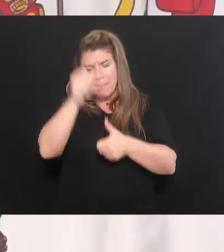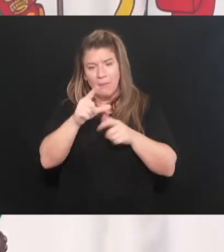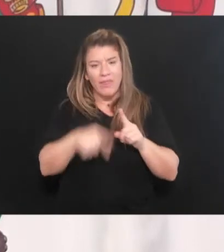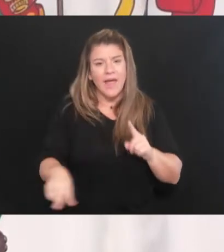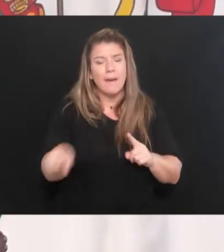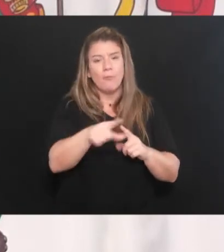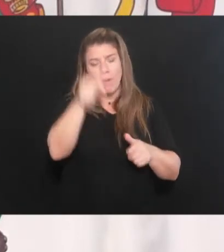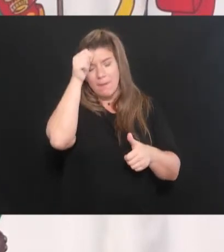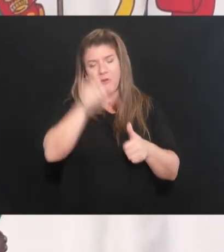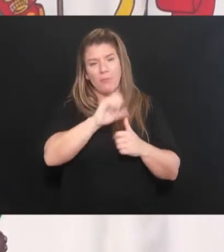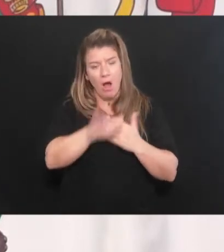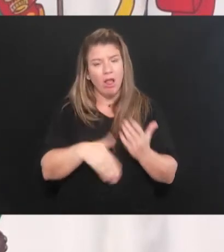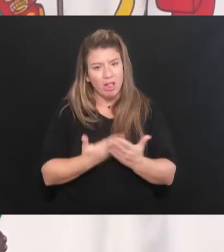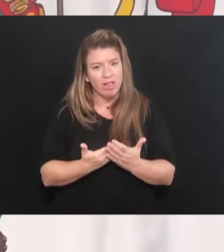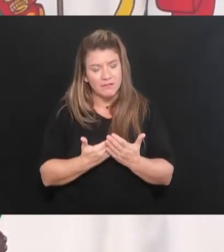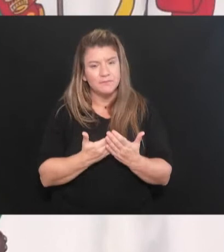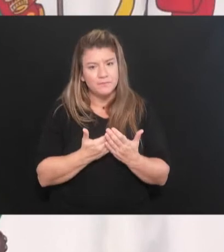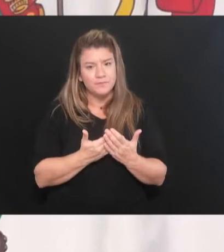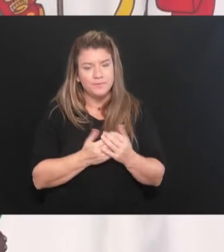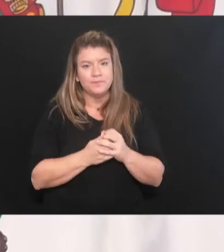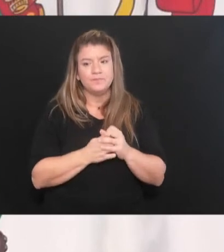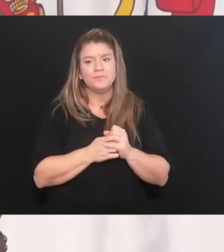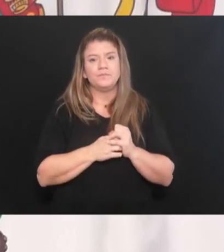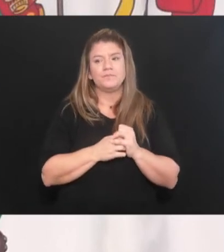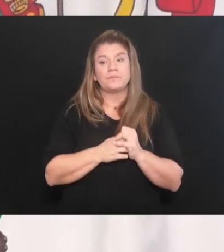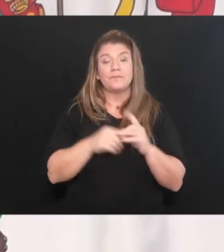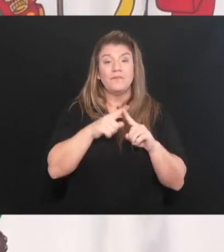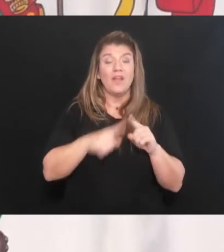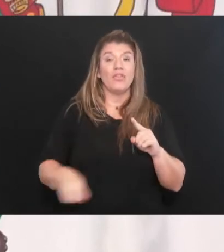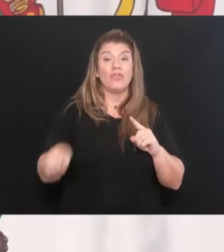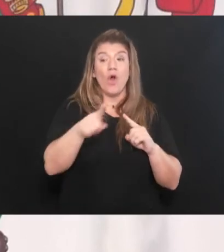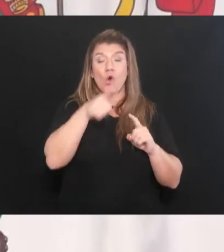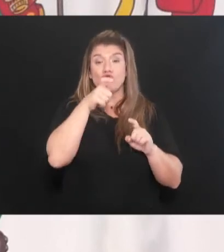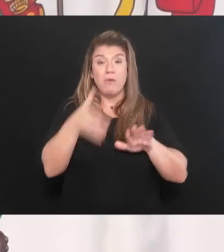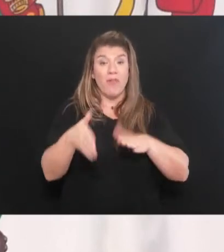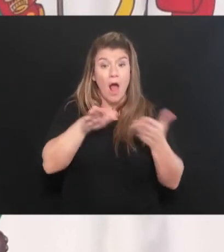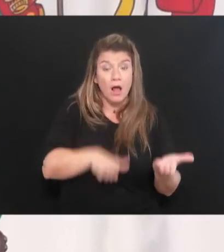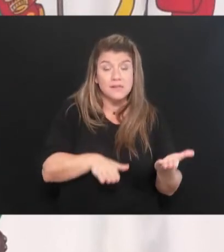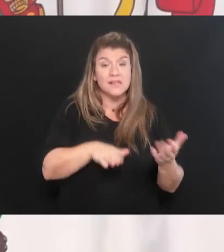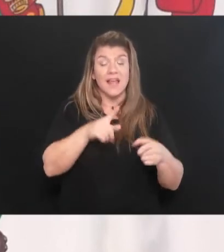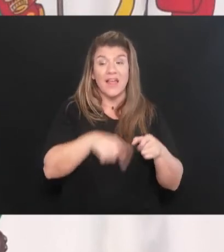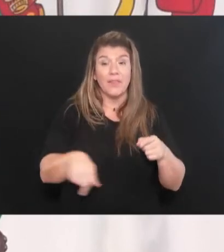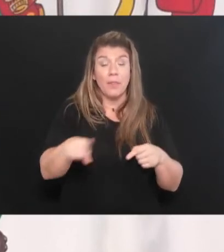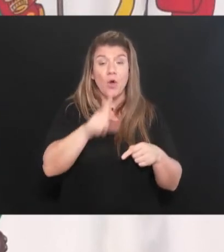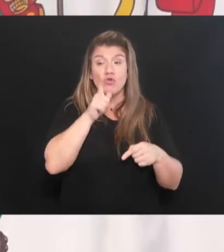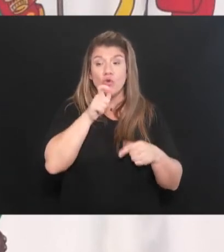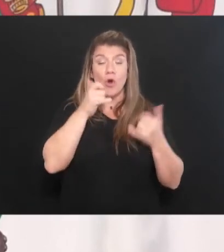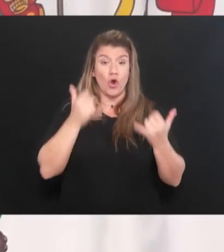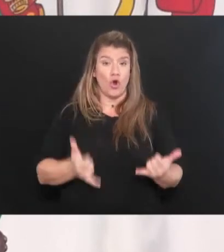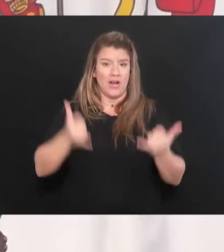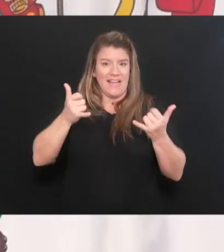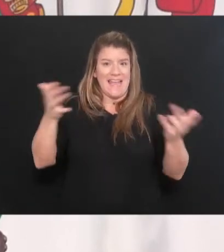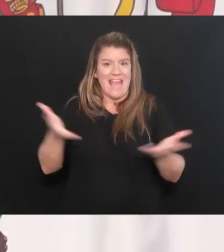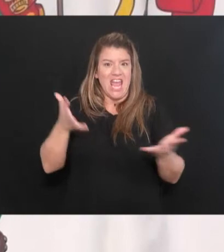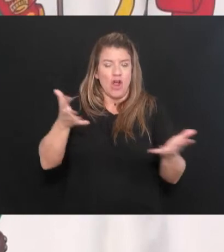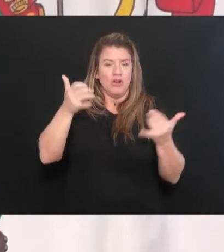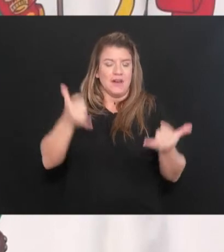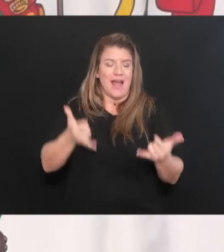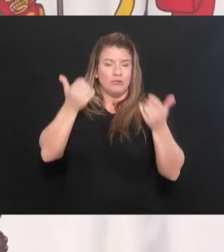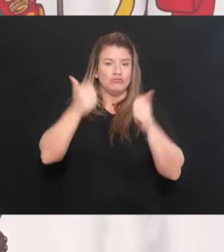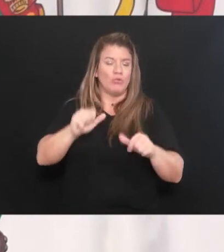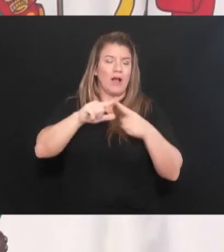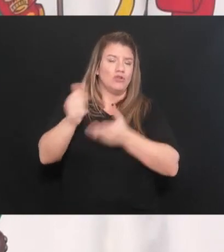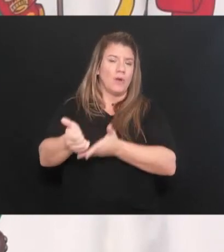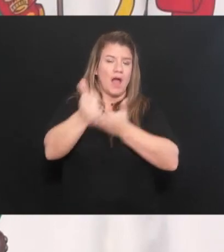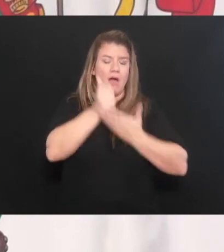them all, in every way. Those that we've lost and those that are currently with us and everything, and trying to help